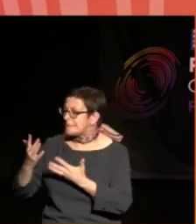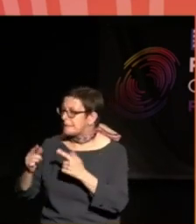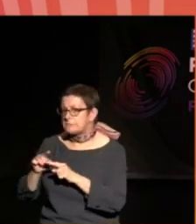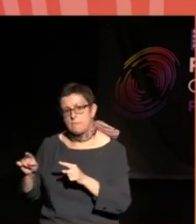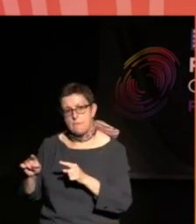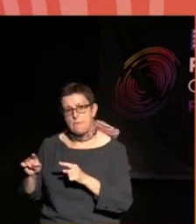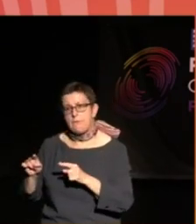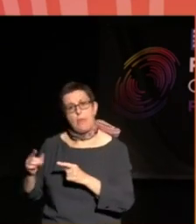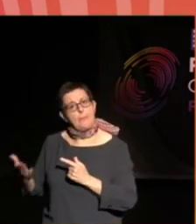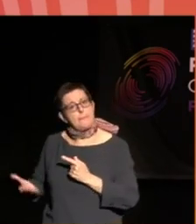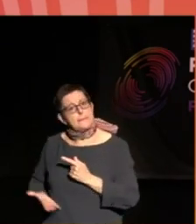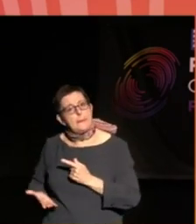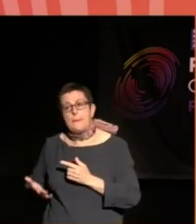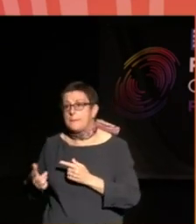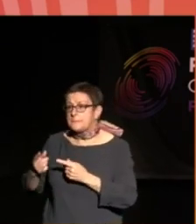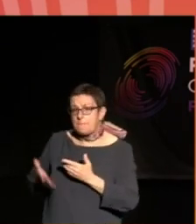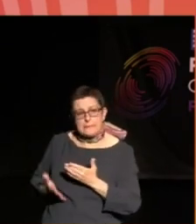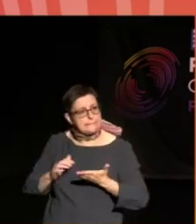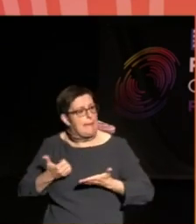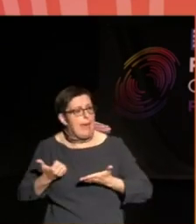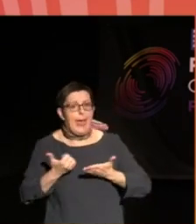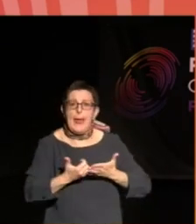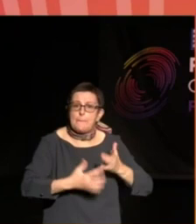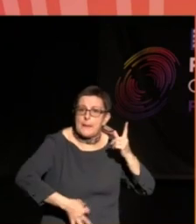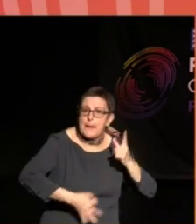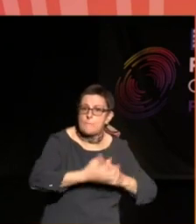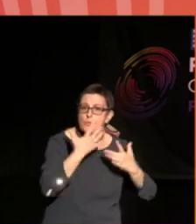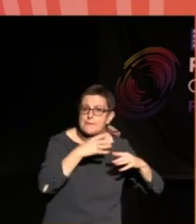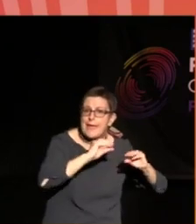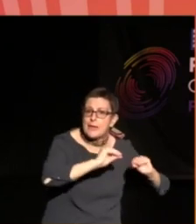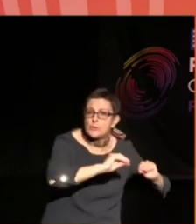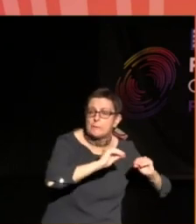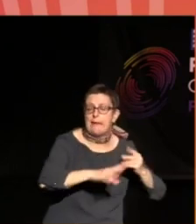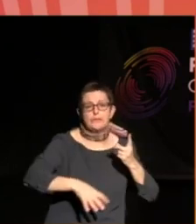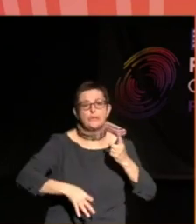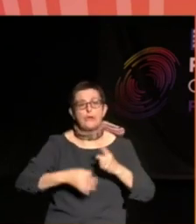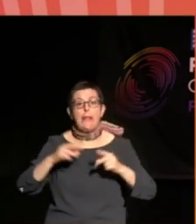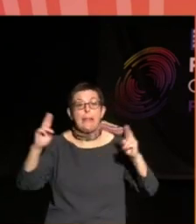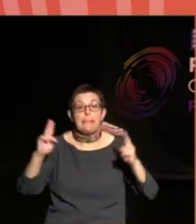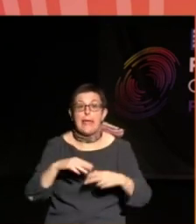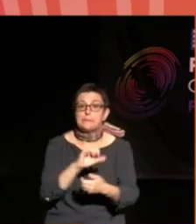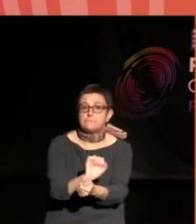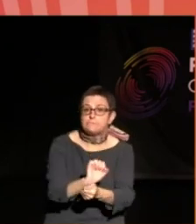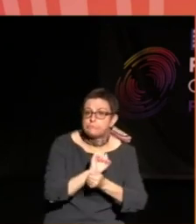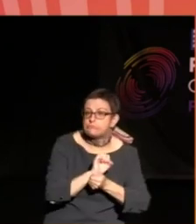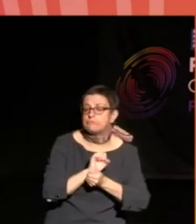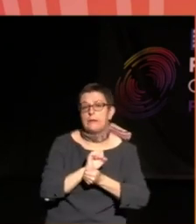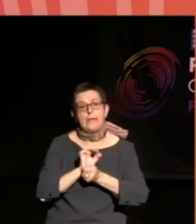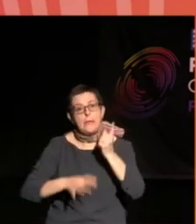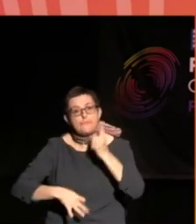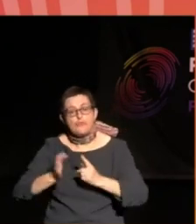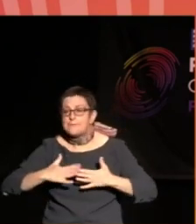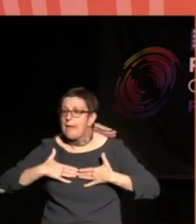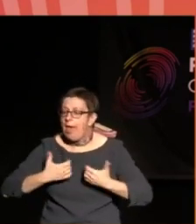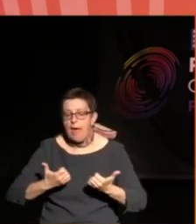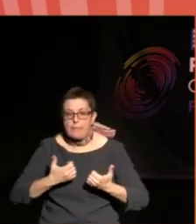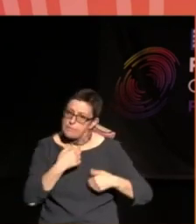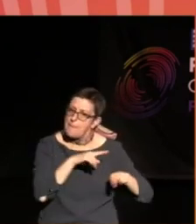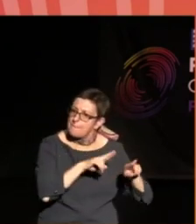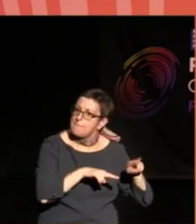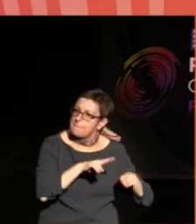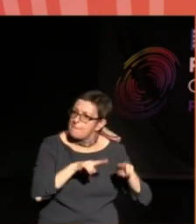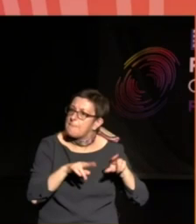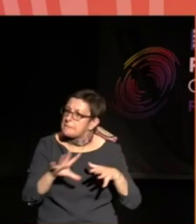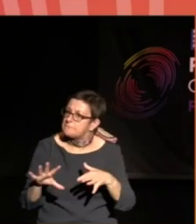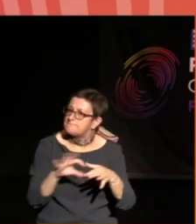increase education, reduce incarceration, increase health. And they measured themselves as centered in